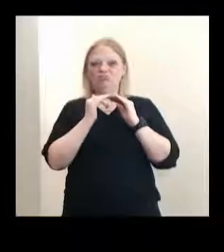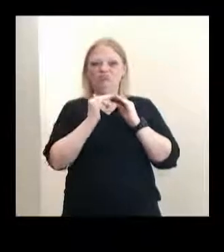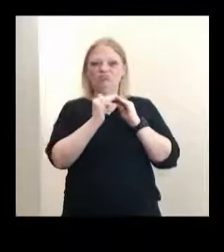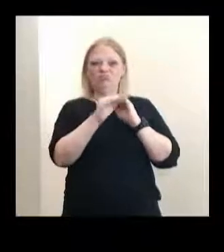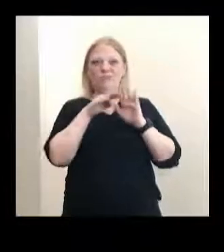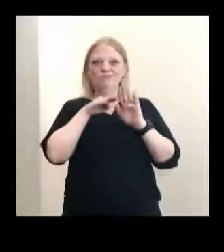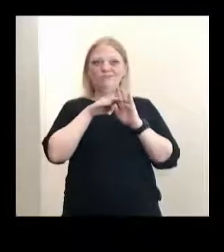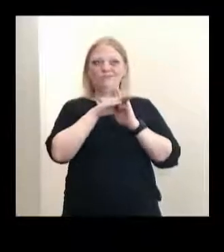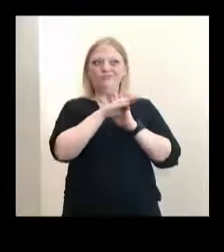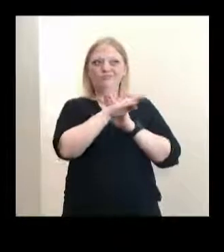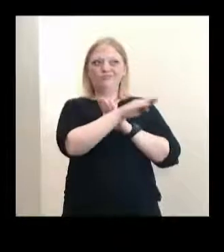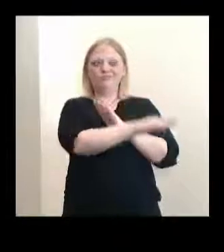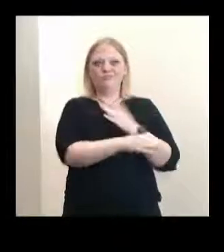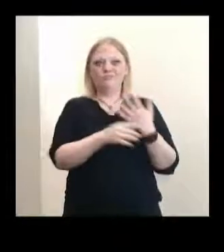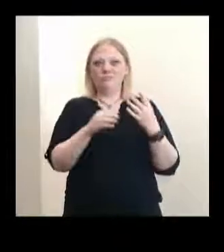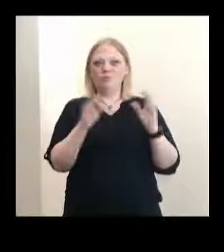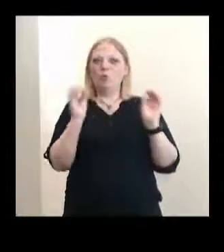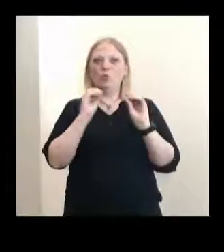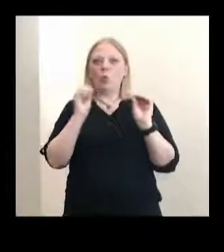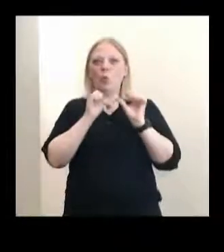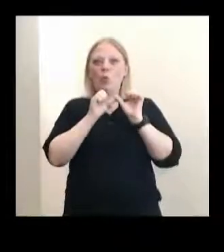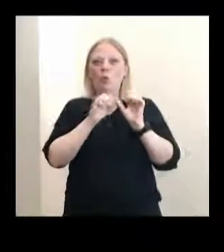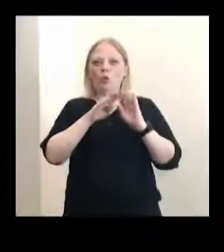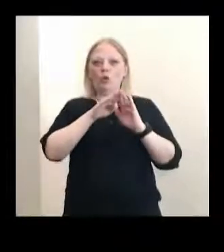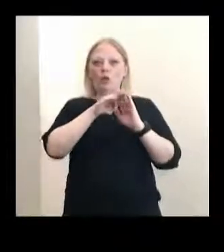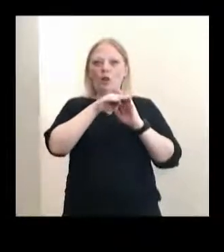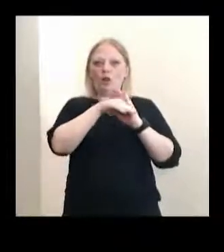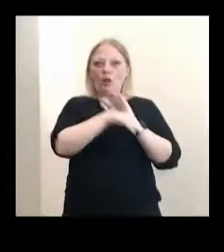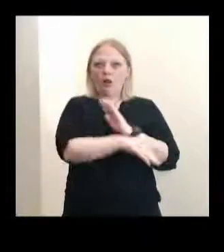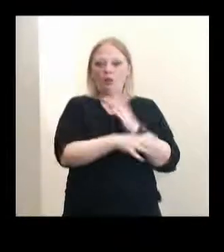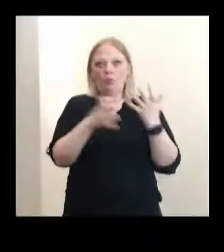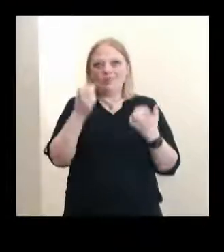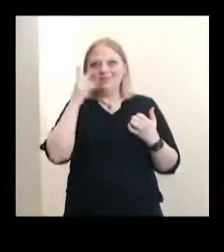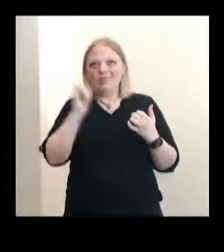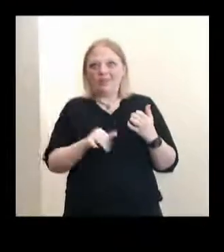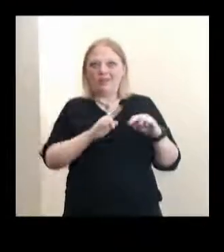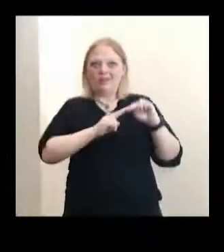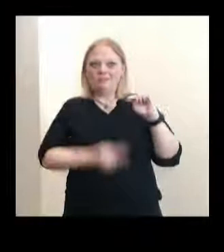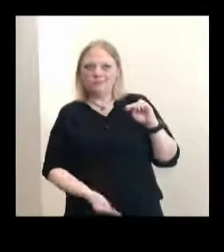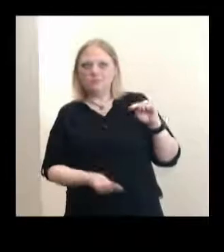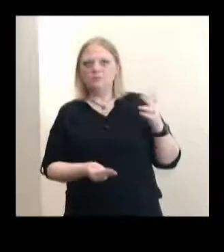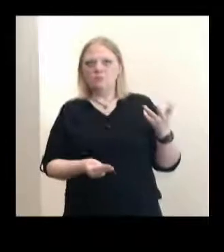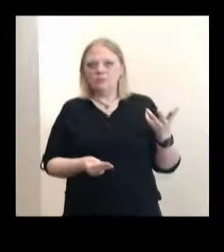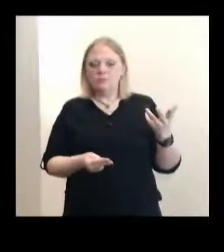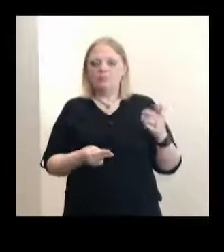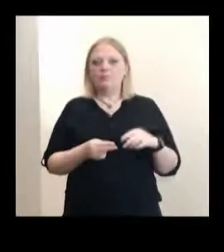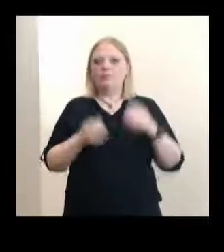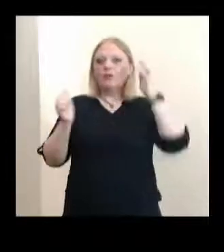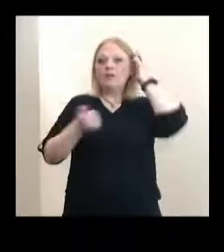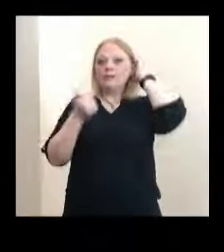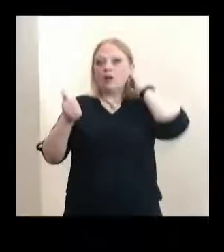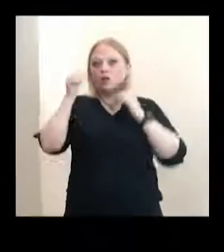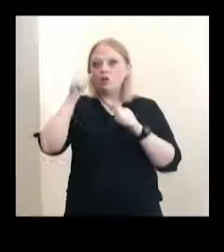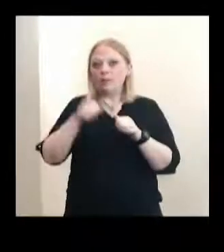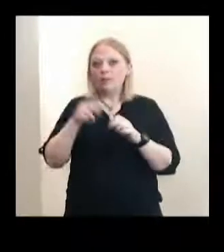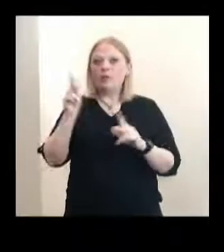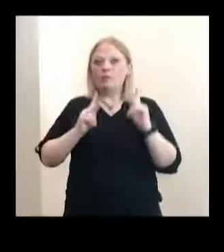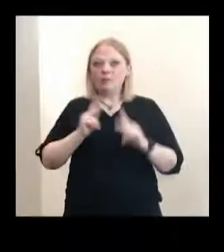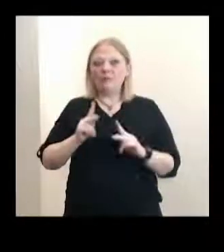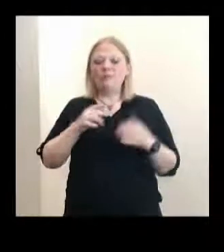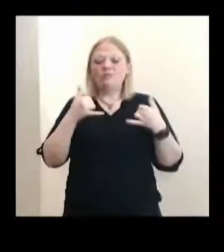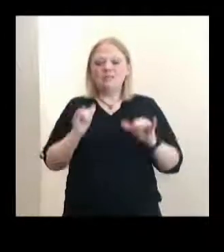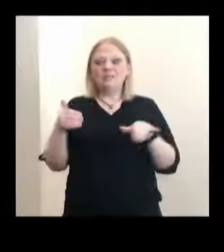We're not seeing a continual drop in cases, and we want to see a continual drop in cases. And the other thing to remember is people are dying